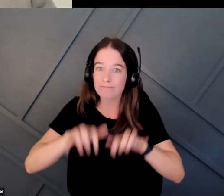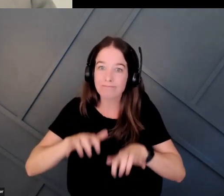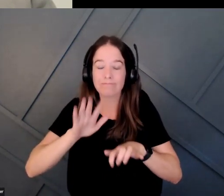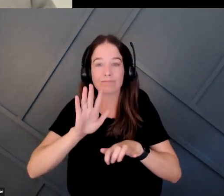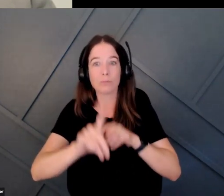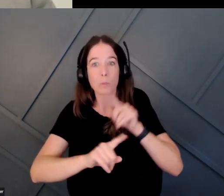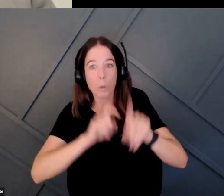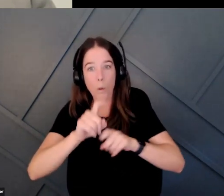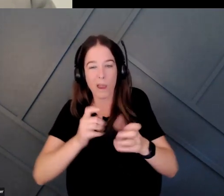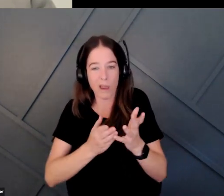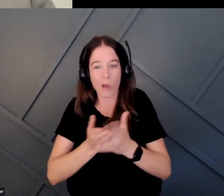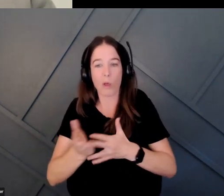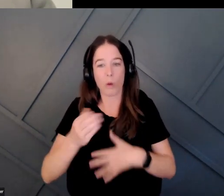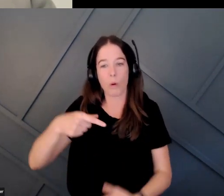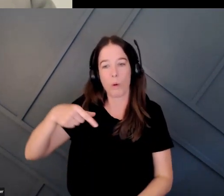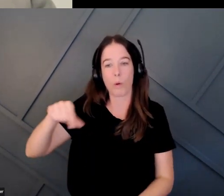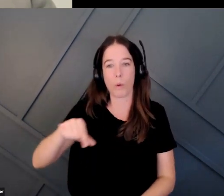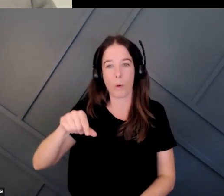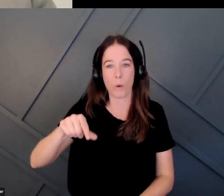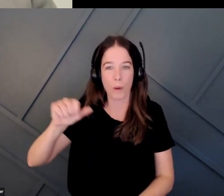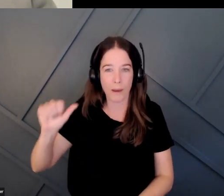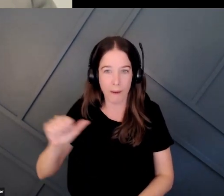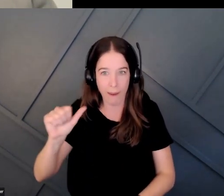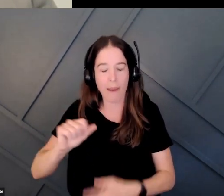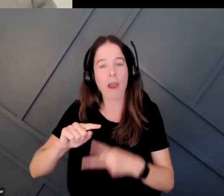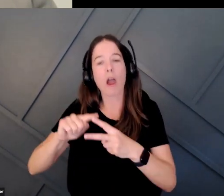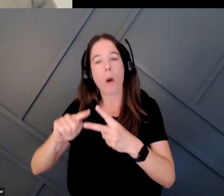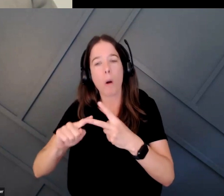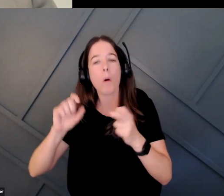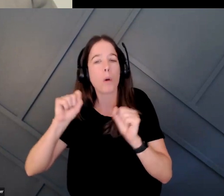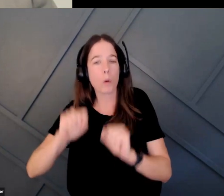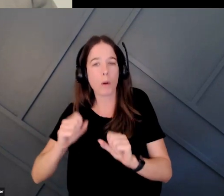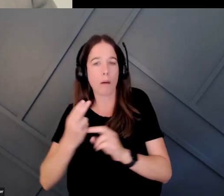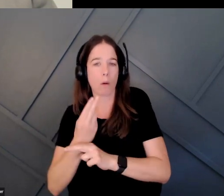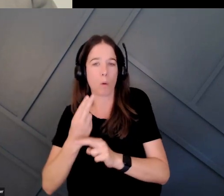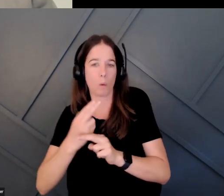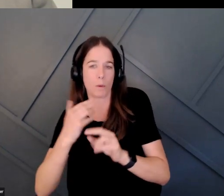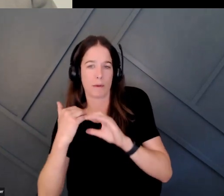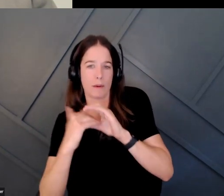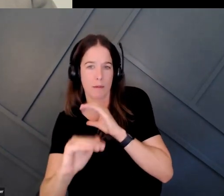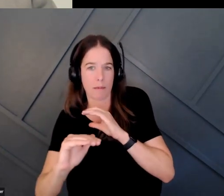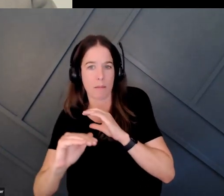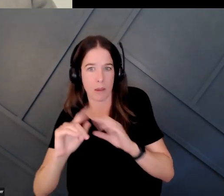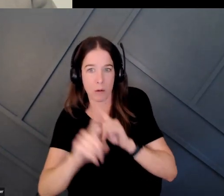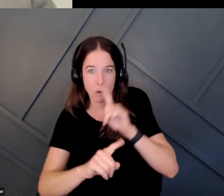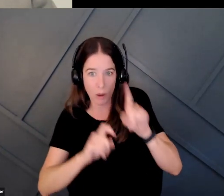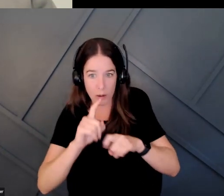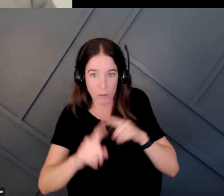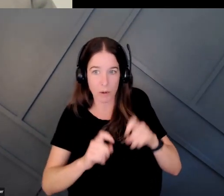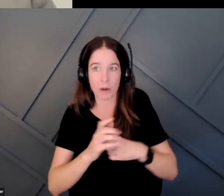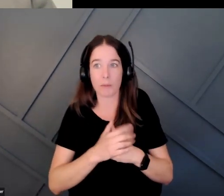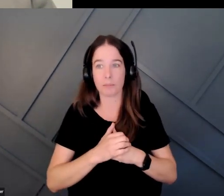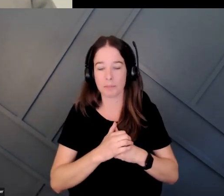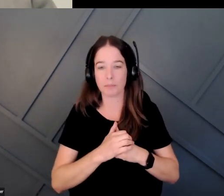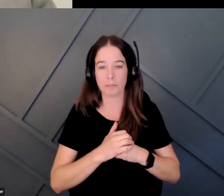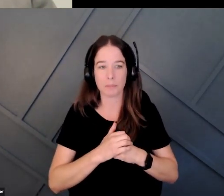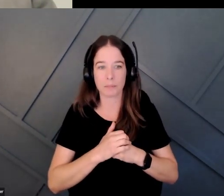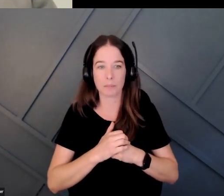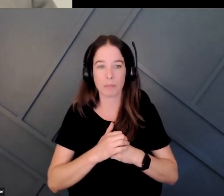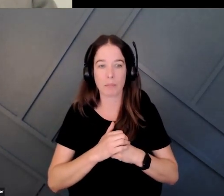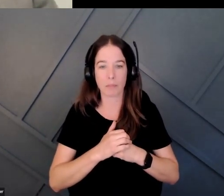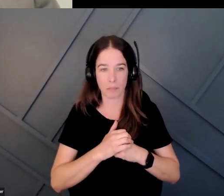been disabled for this event. Your questions will be added to a repository of questions from this webinar